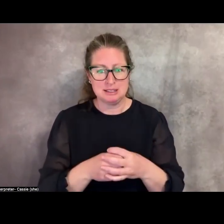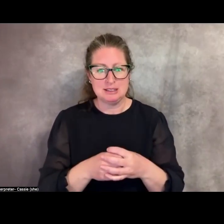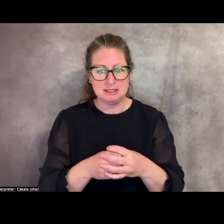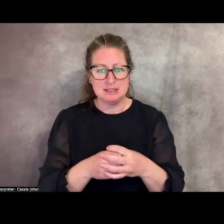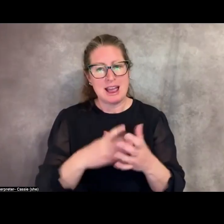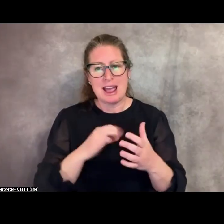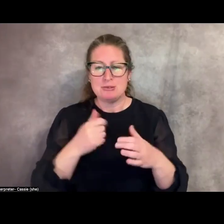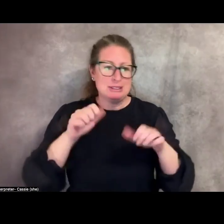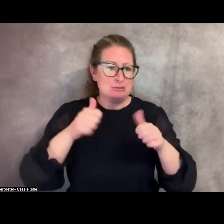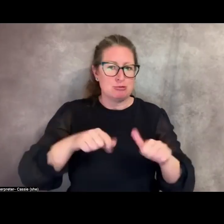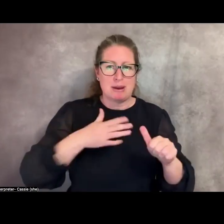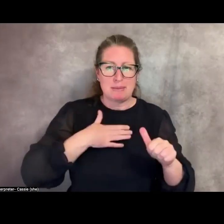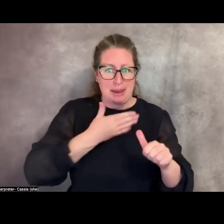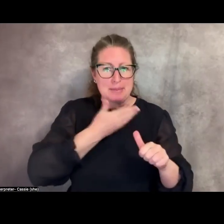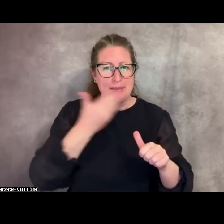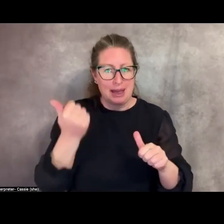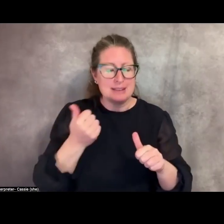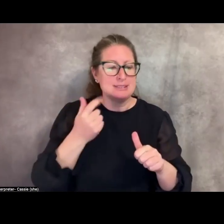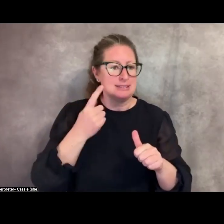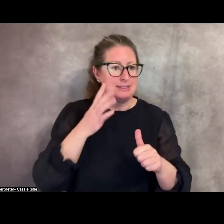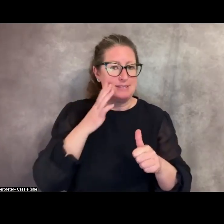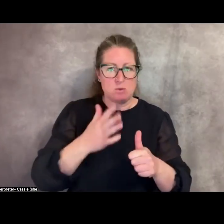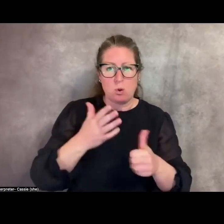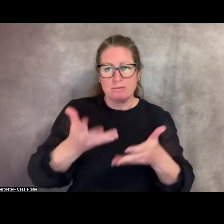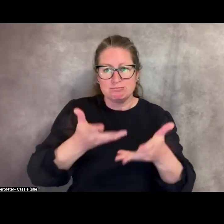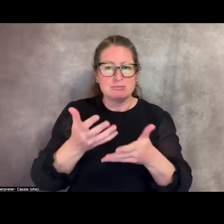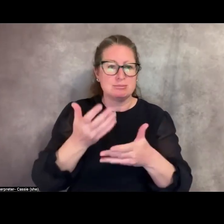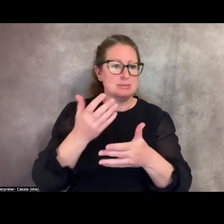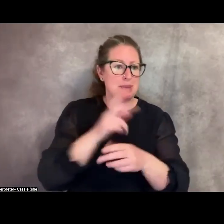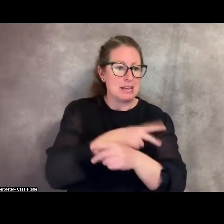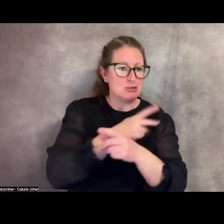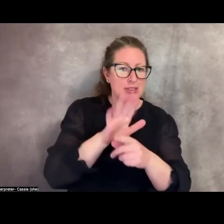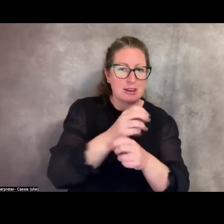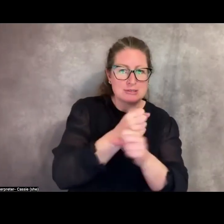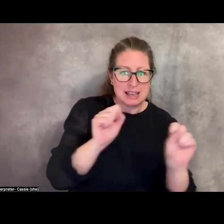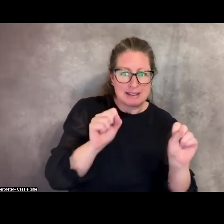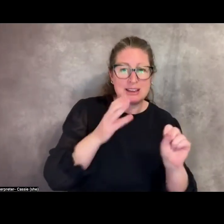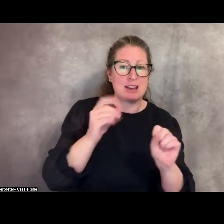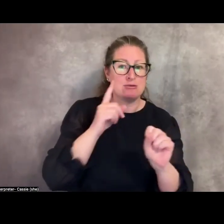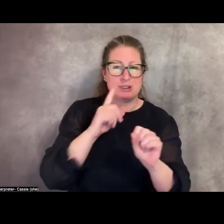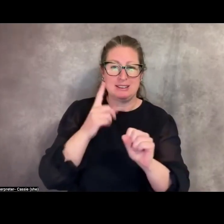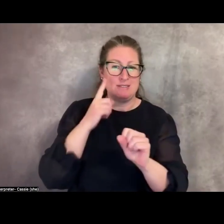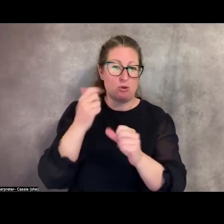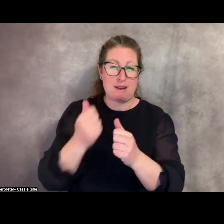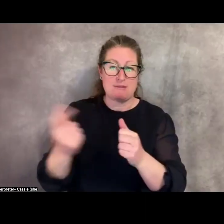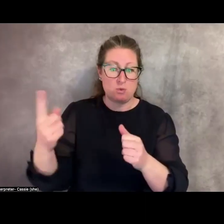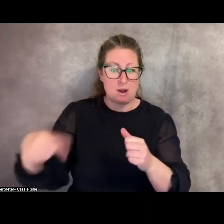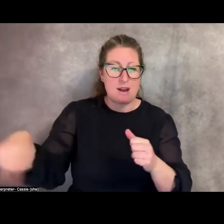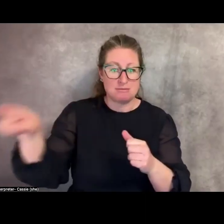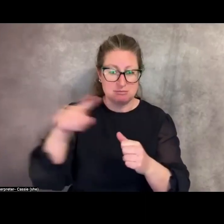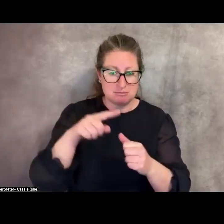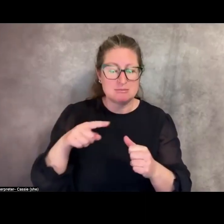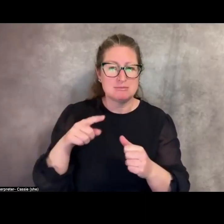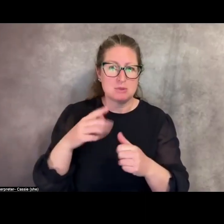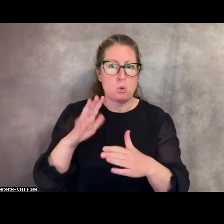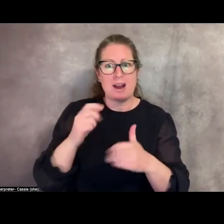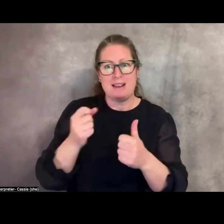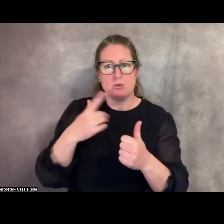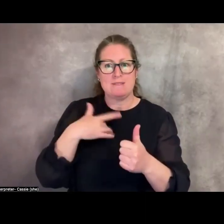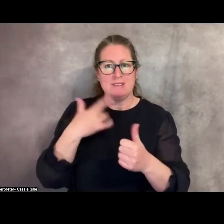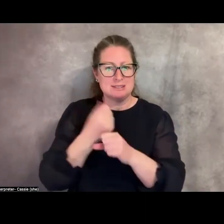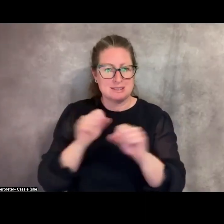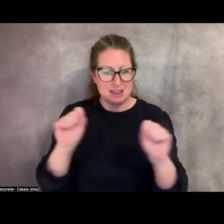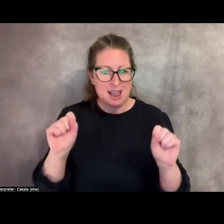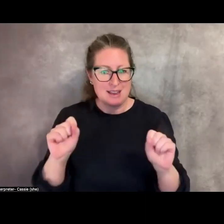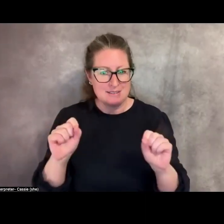my best for the safety of the patients and for everybody in the unit to keep the unit safe and to be